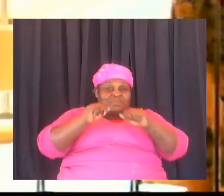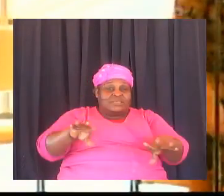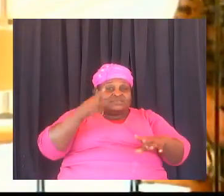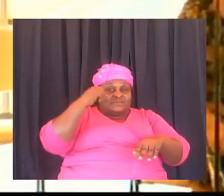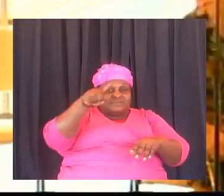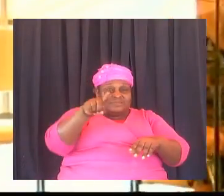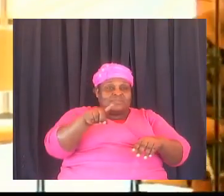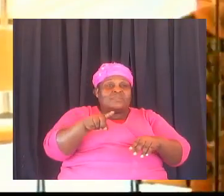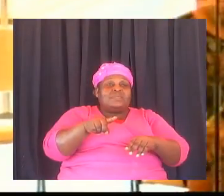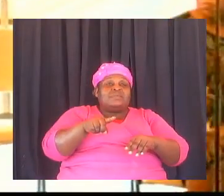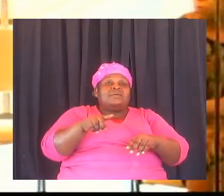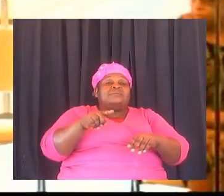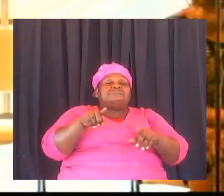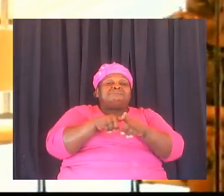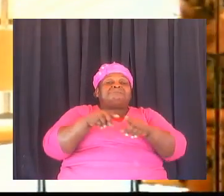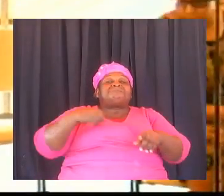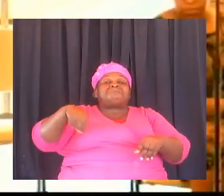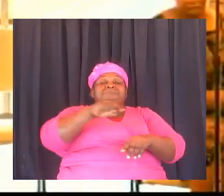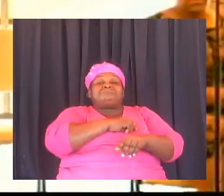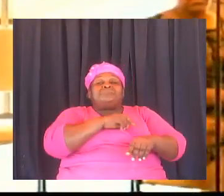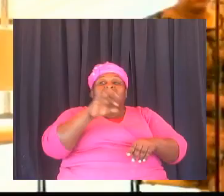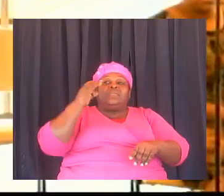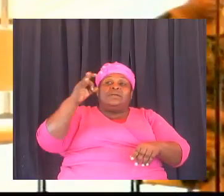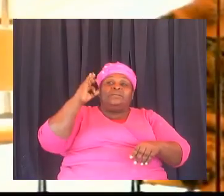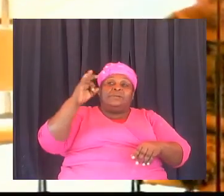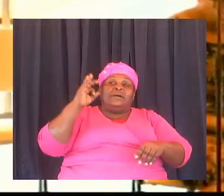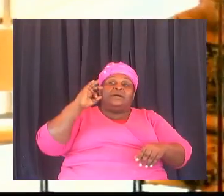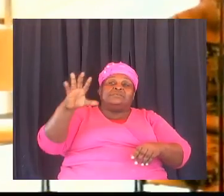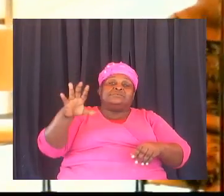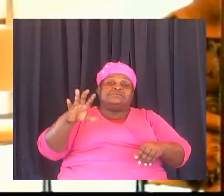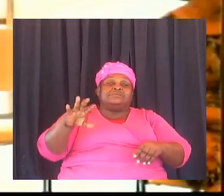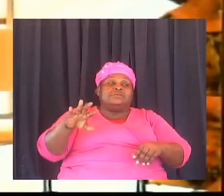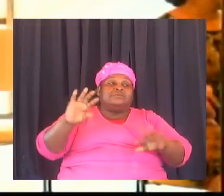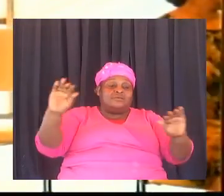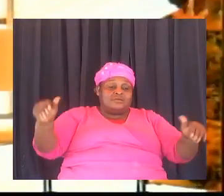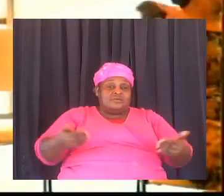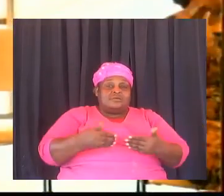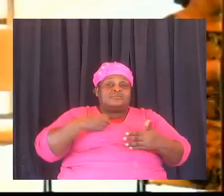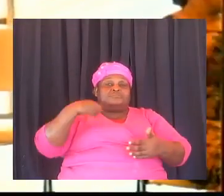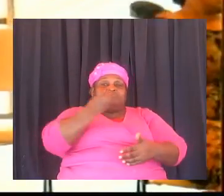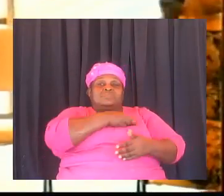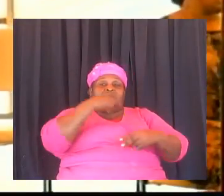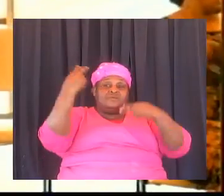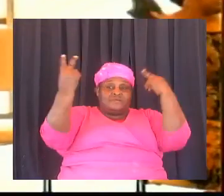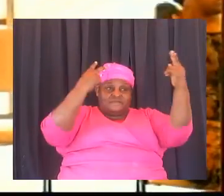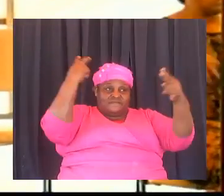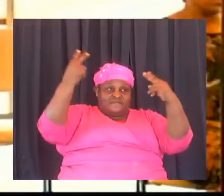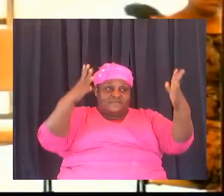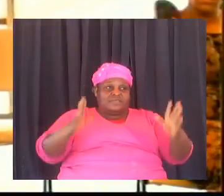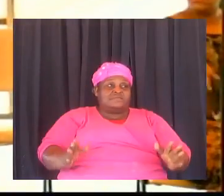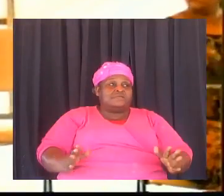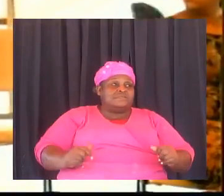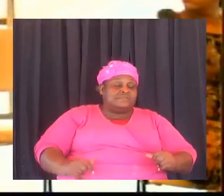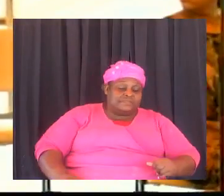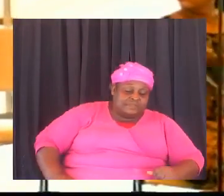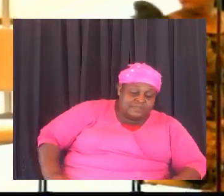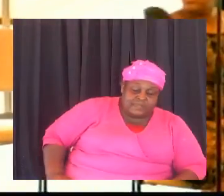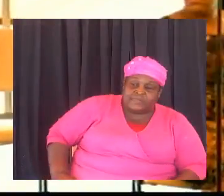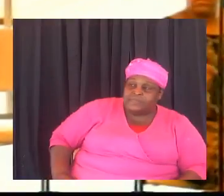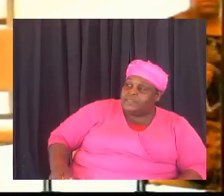our pastor, Garfield O'Daly, greet our visitors. God bless you.